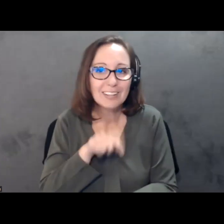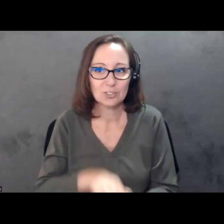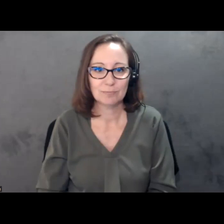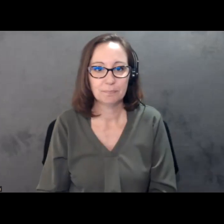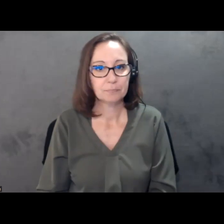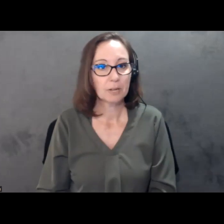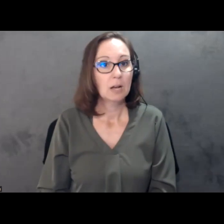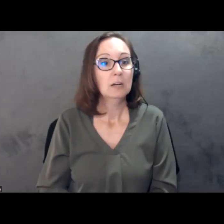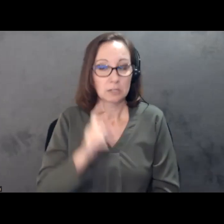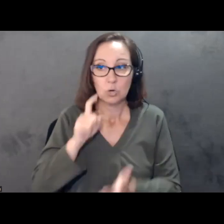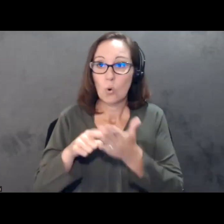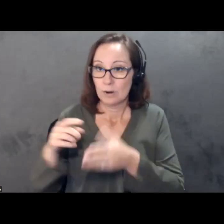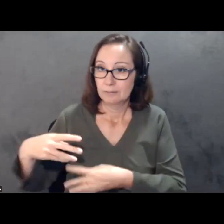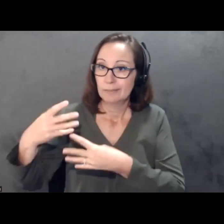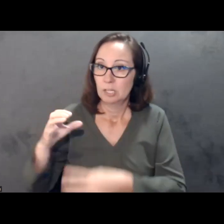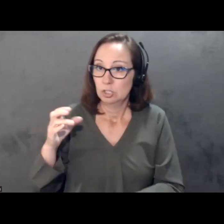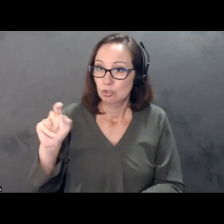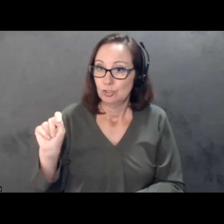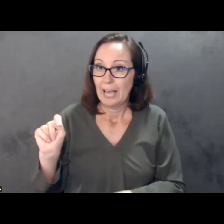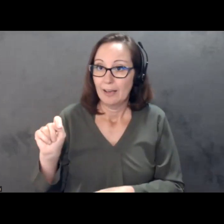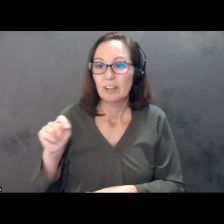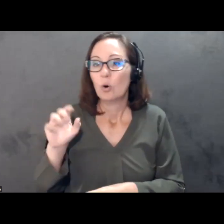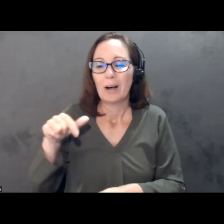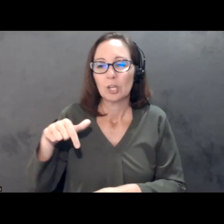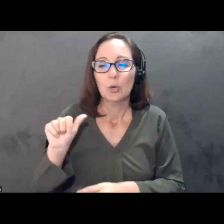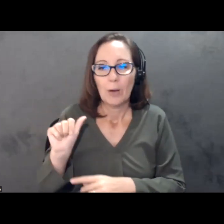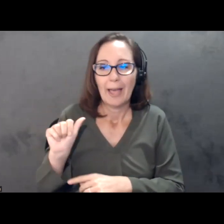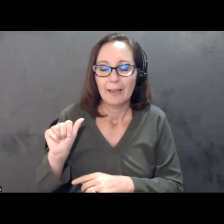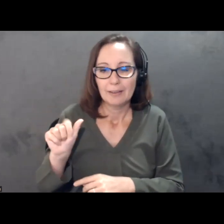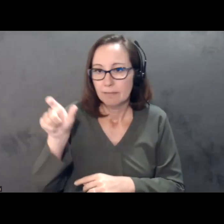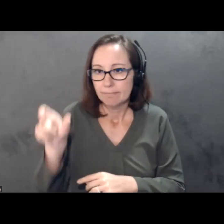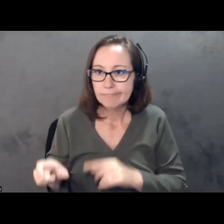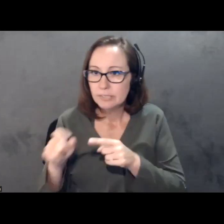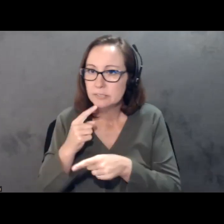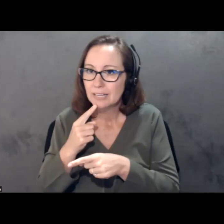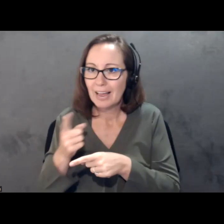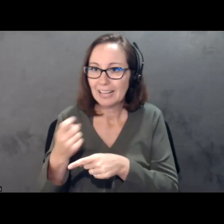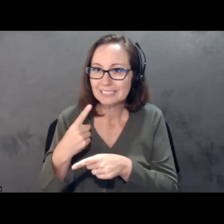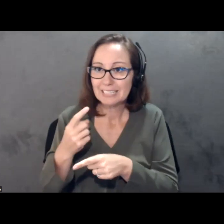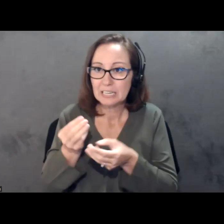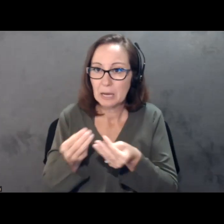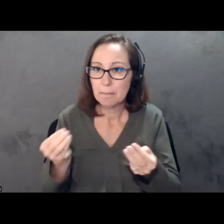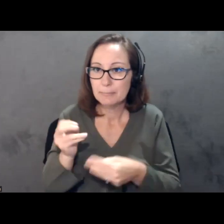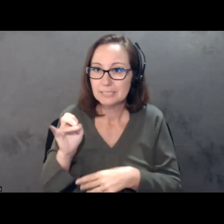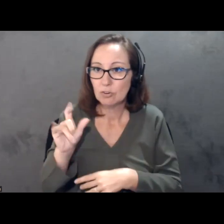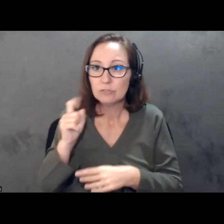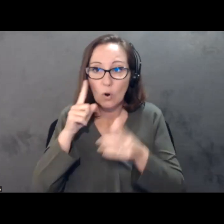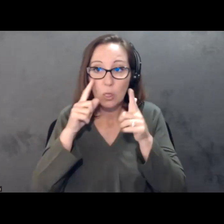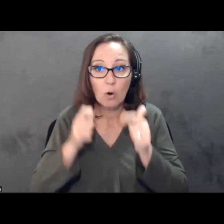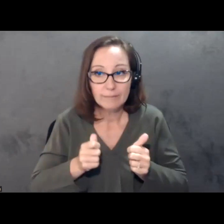So I did see a question in the chat or in the Q&A box regarding asking if there are any materials for low